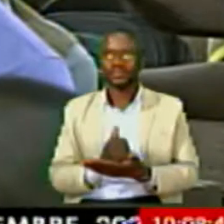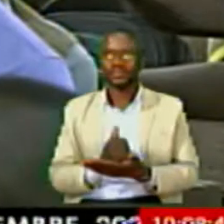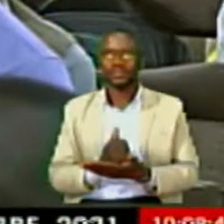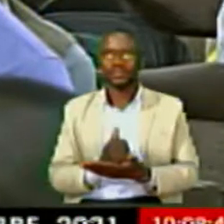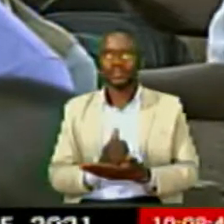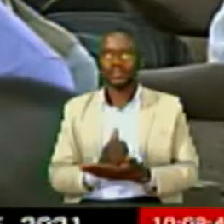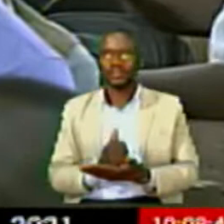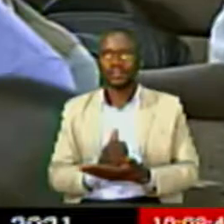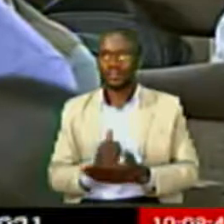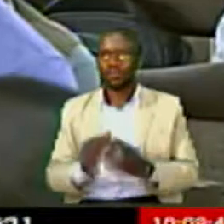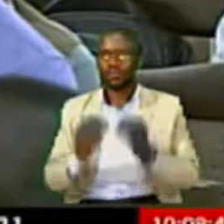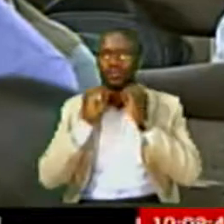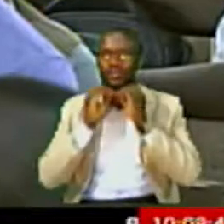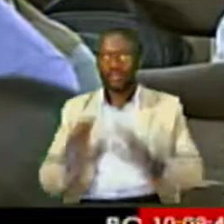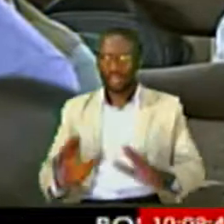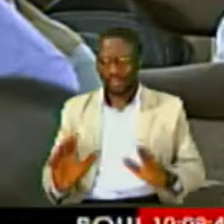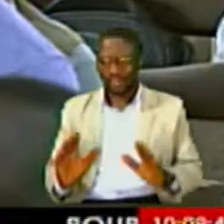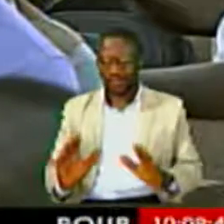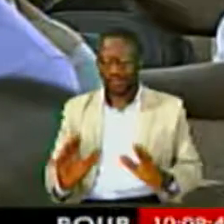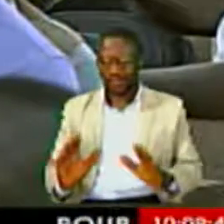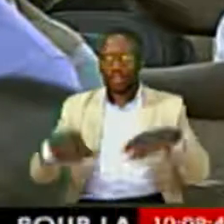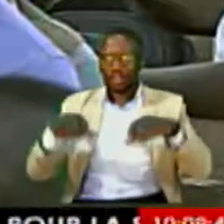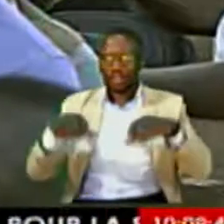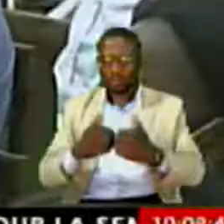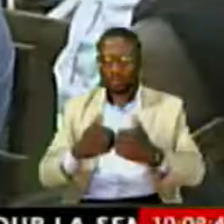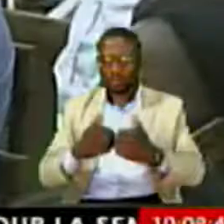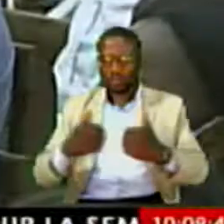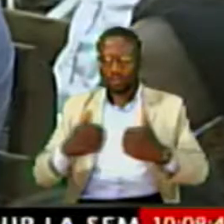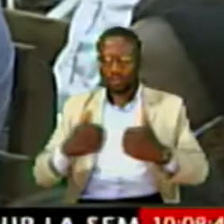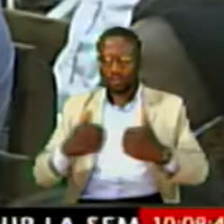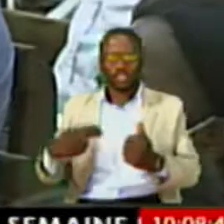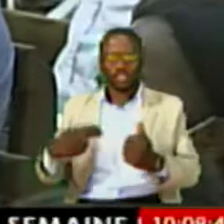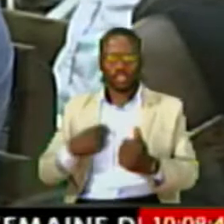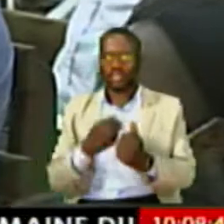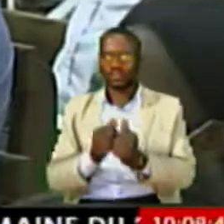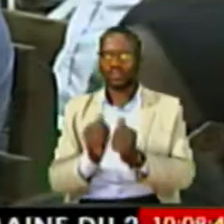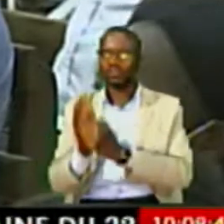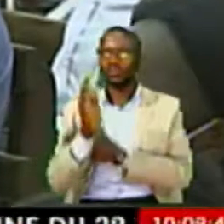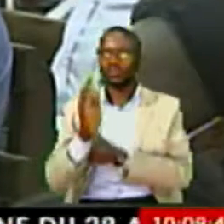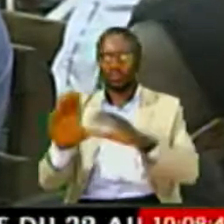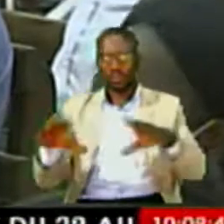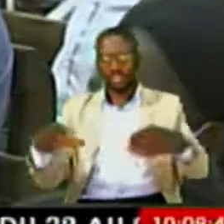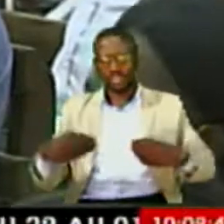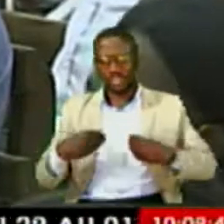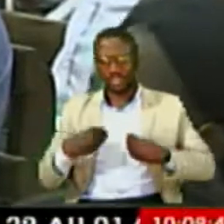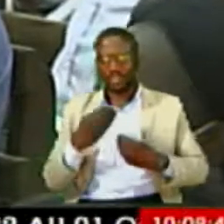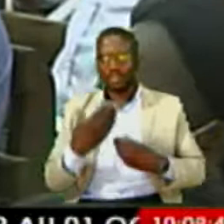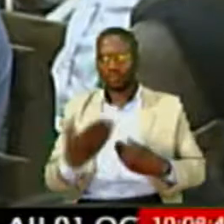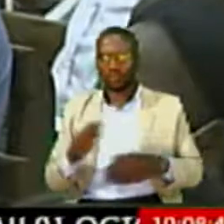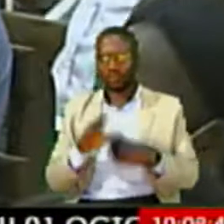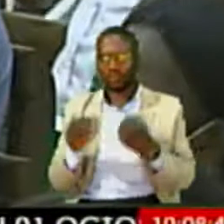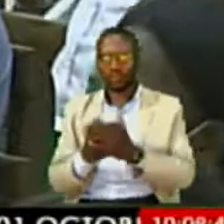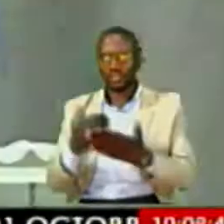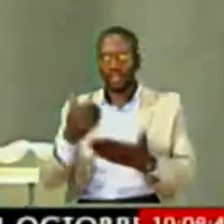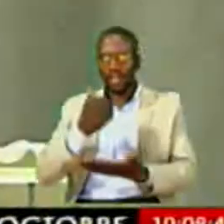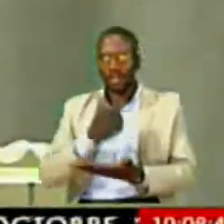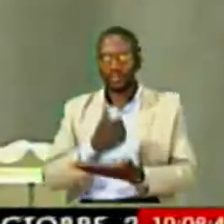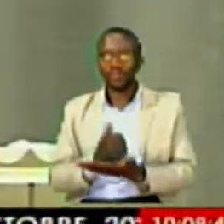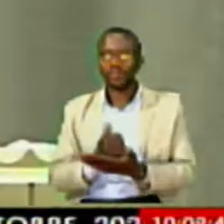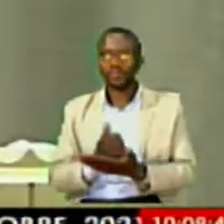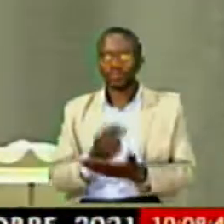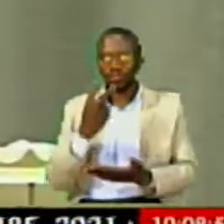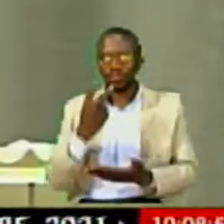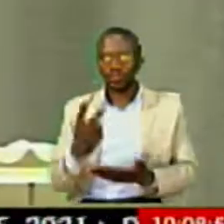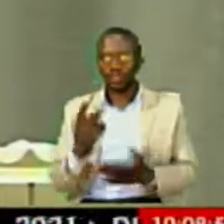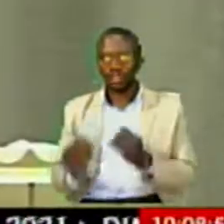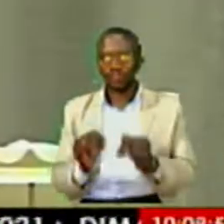nous séparer. Nothing can separate us. Acceptez ces choses. Believe the things. Amen. Amen. Et voyez si vous